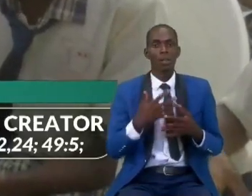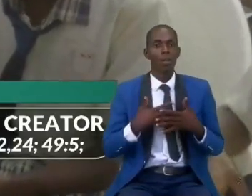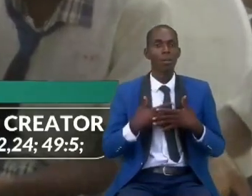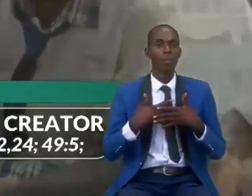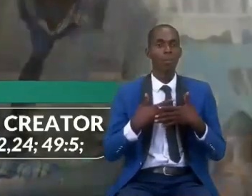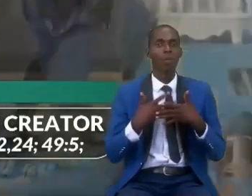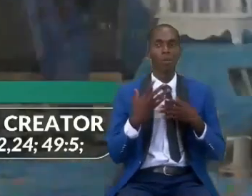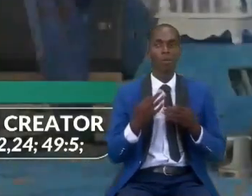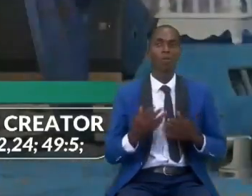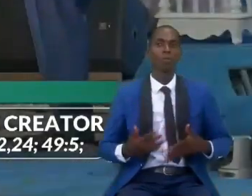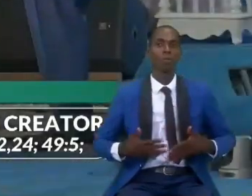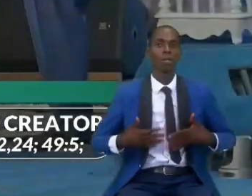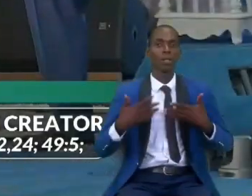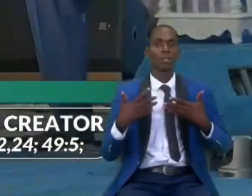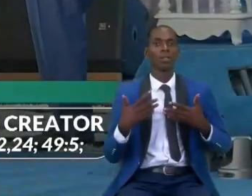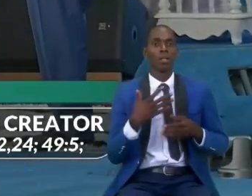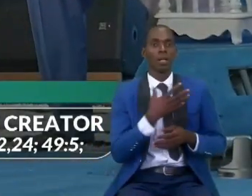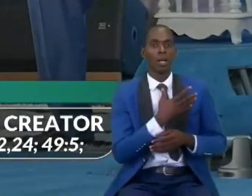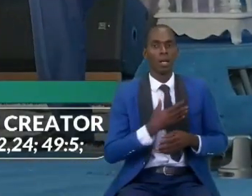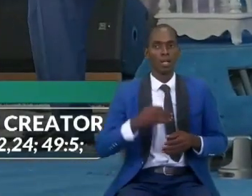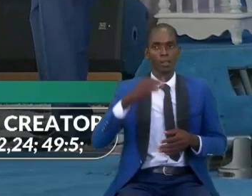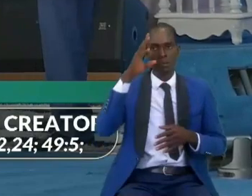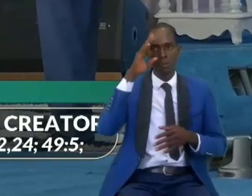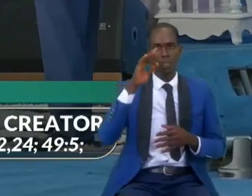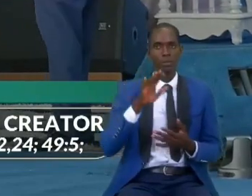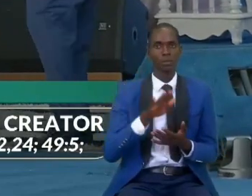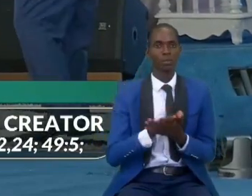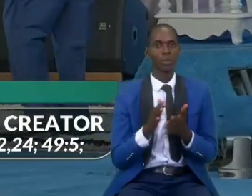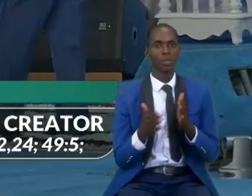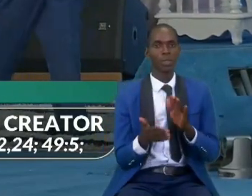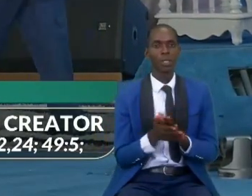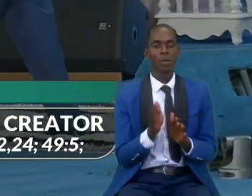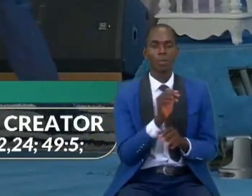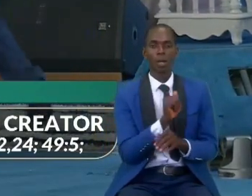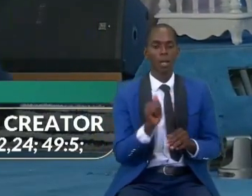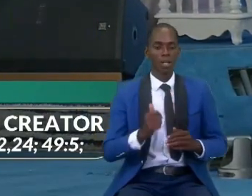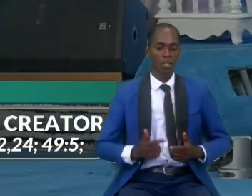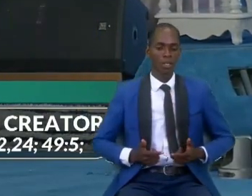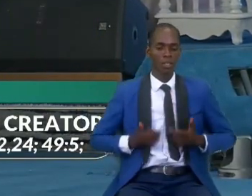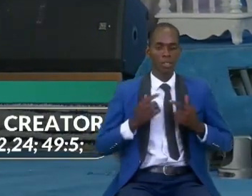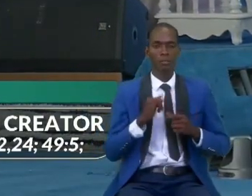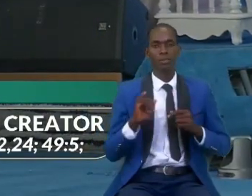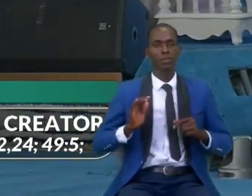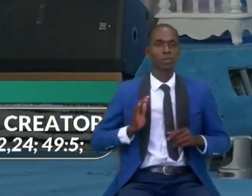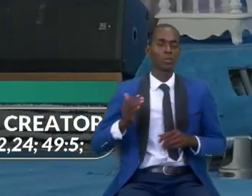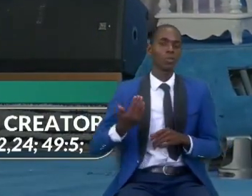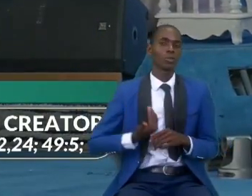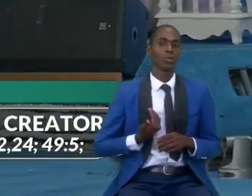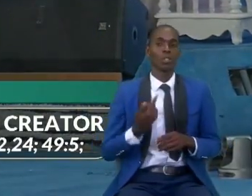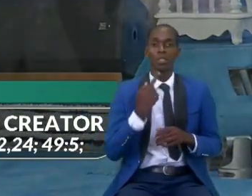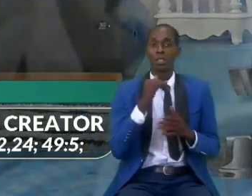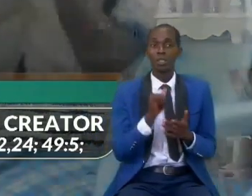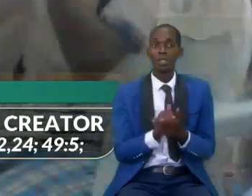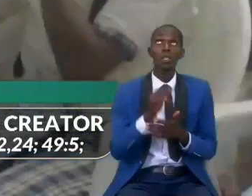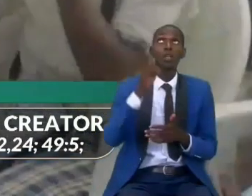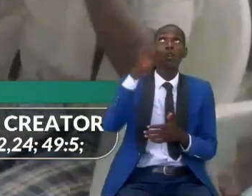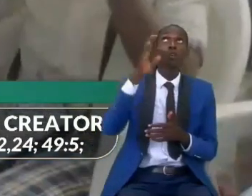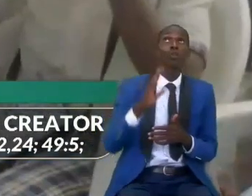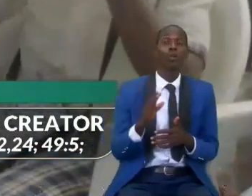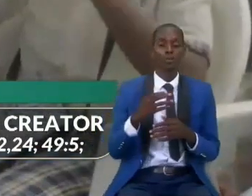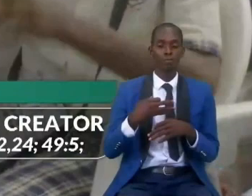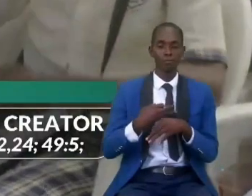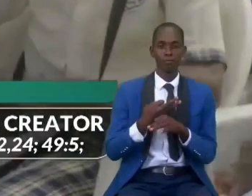became a living soul. It says God formed the man. Have you looked at